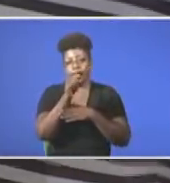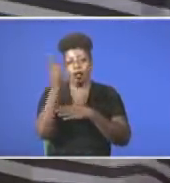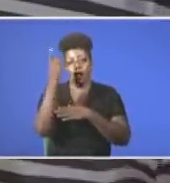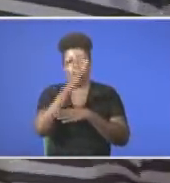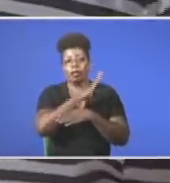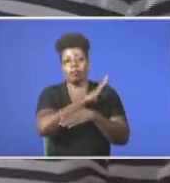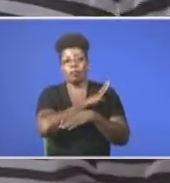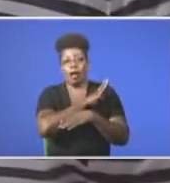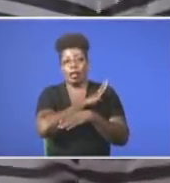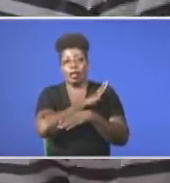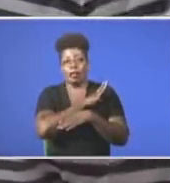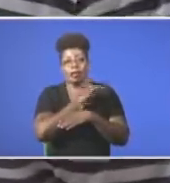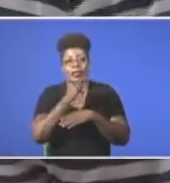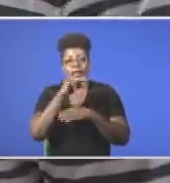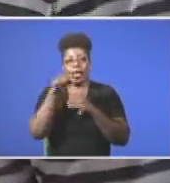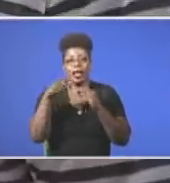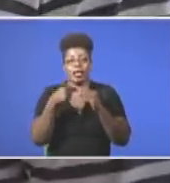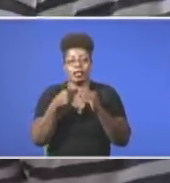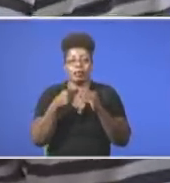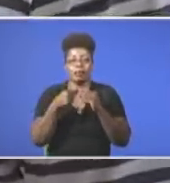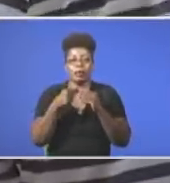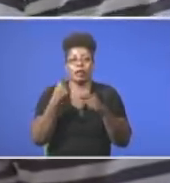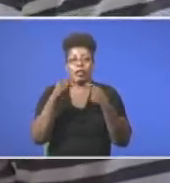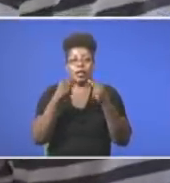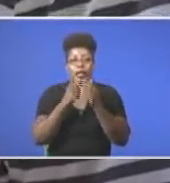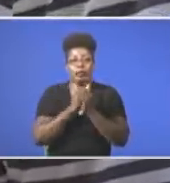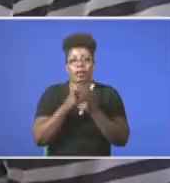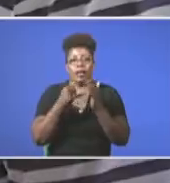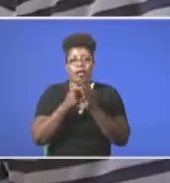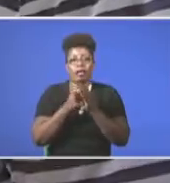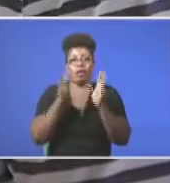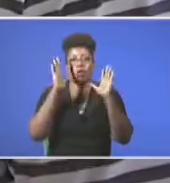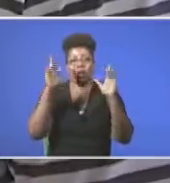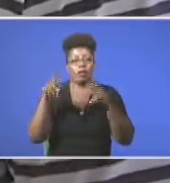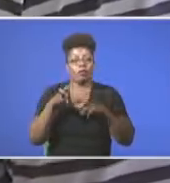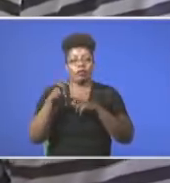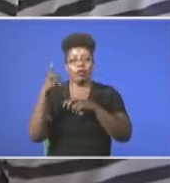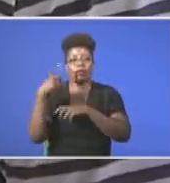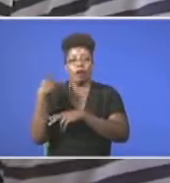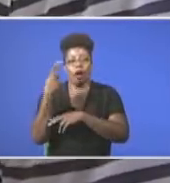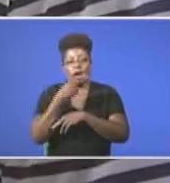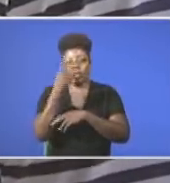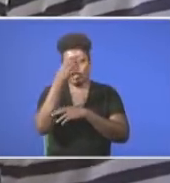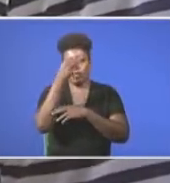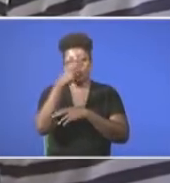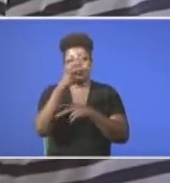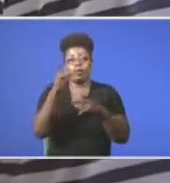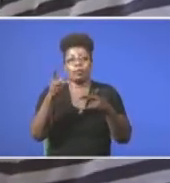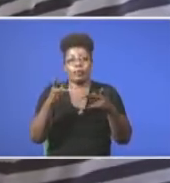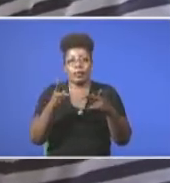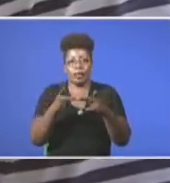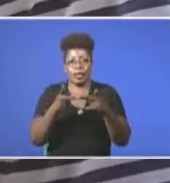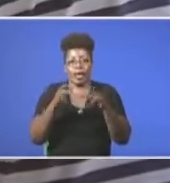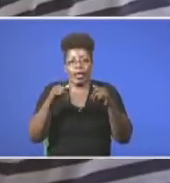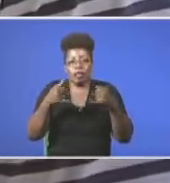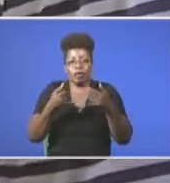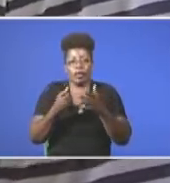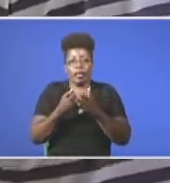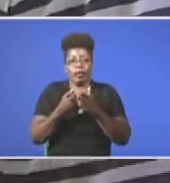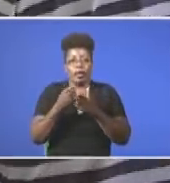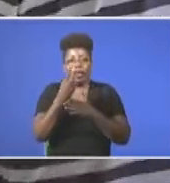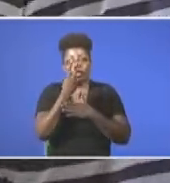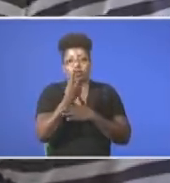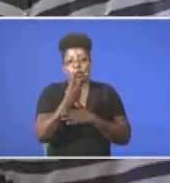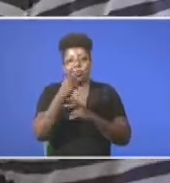about your evaluation of the game and the local talent. Well, this has been a great trip for us. Not only in this beautiful place, our guys really enjoyed it, but we had 2